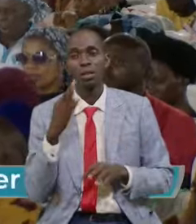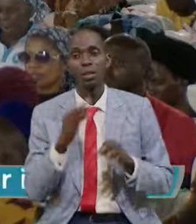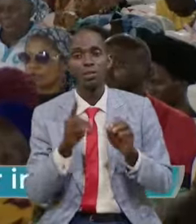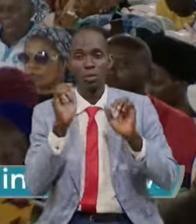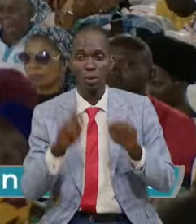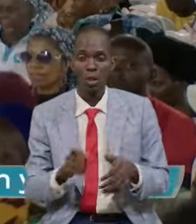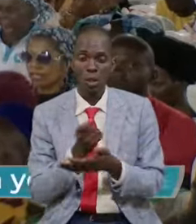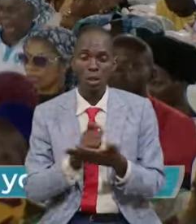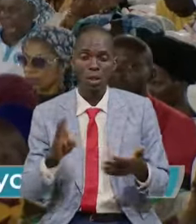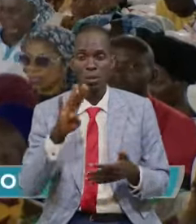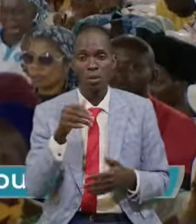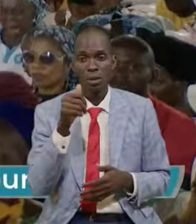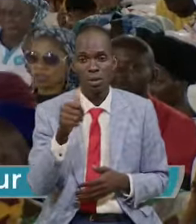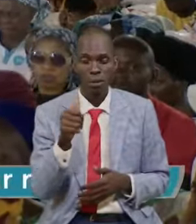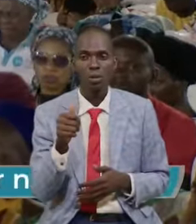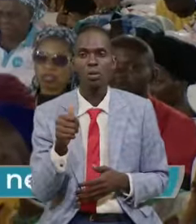with a writing pen